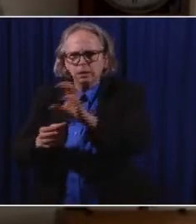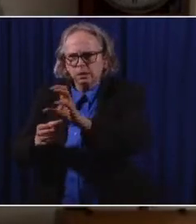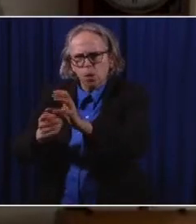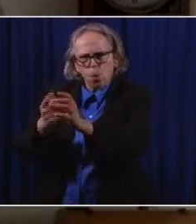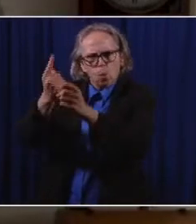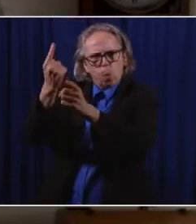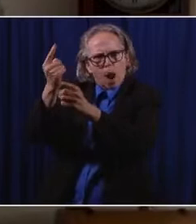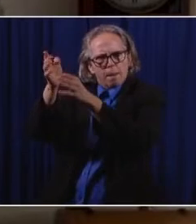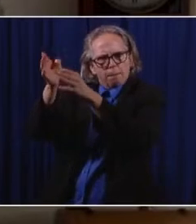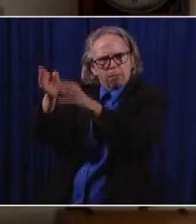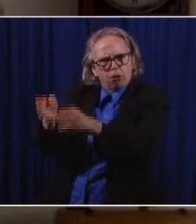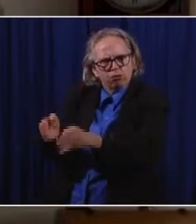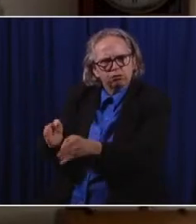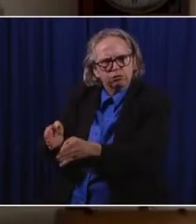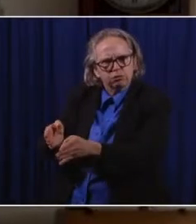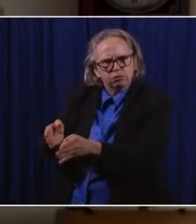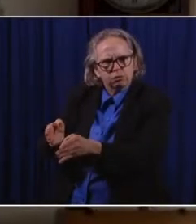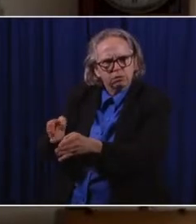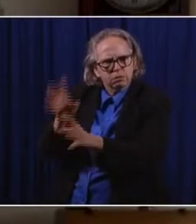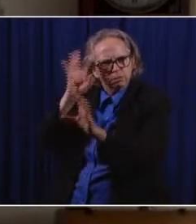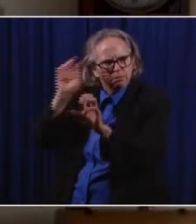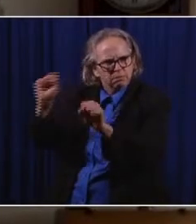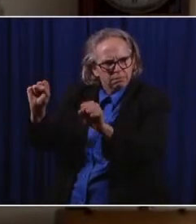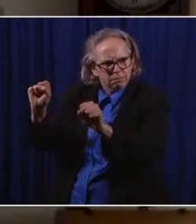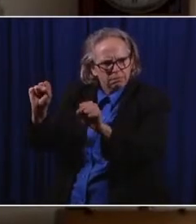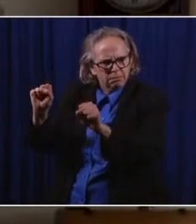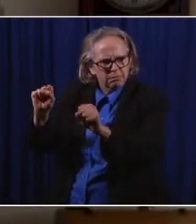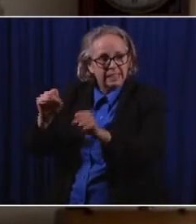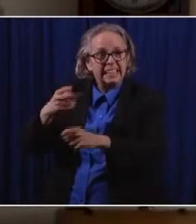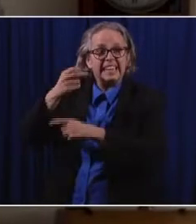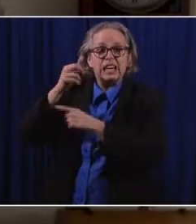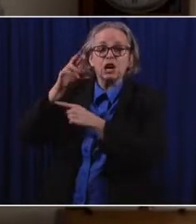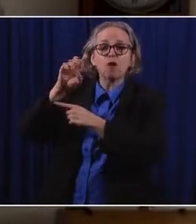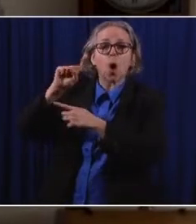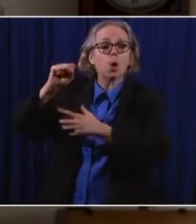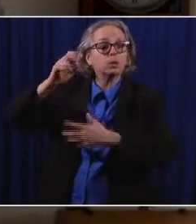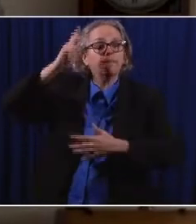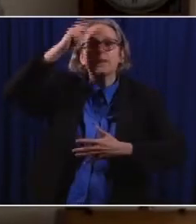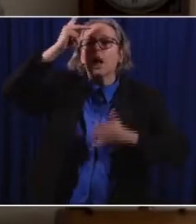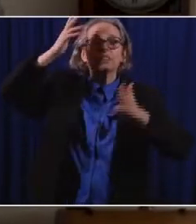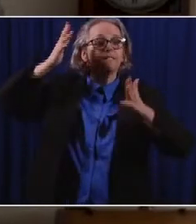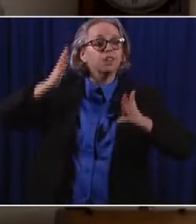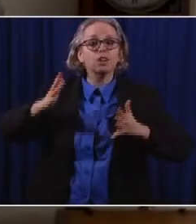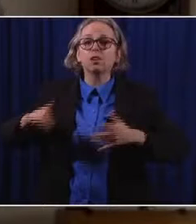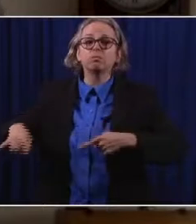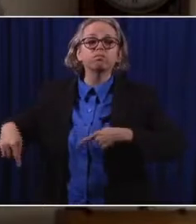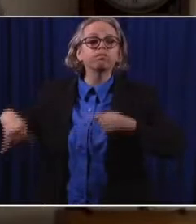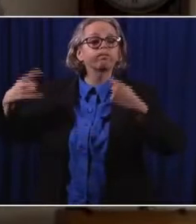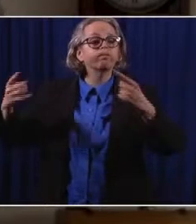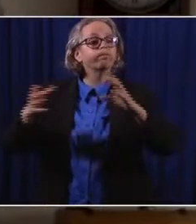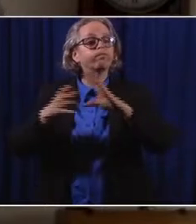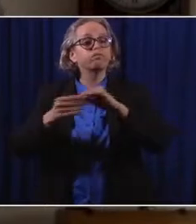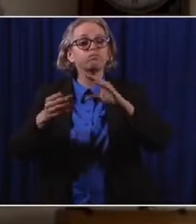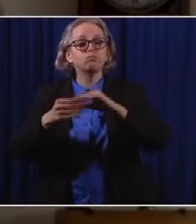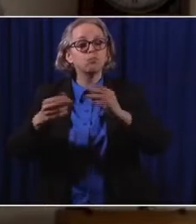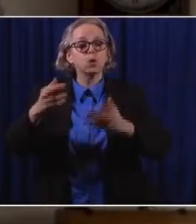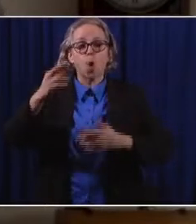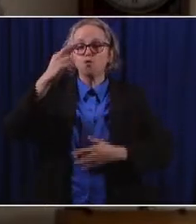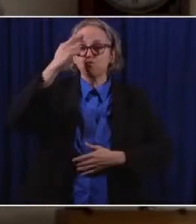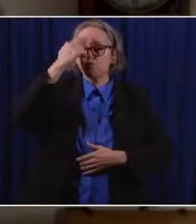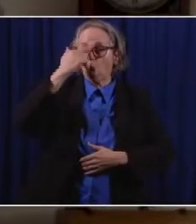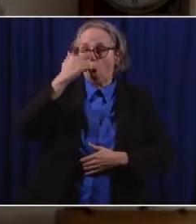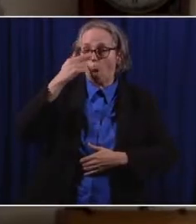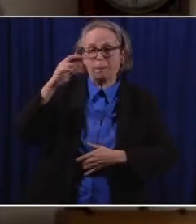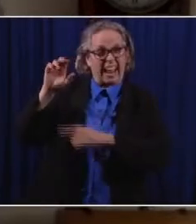Heroes and philosophers, brave men and vile, have since Rome and Athens tried to make this particular manner of transfer of power